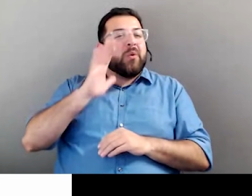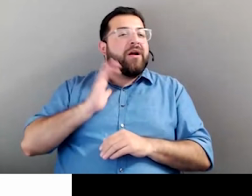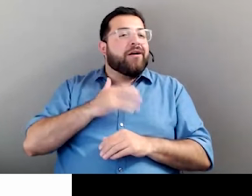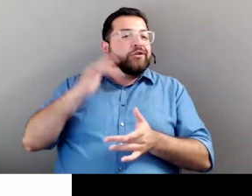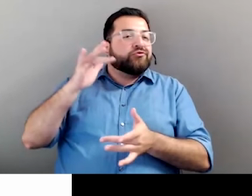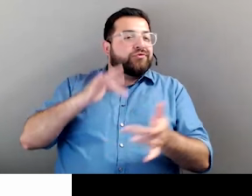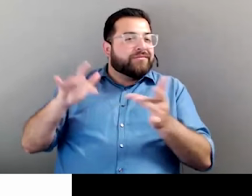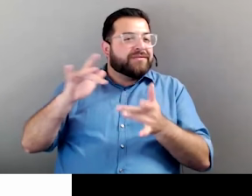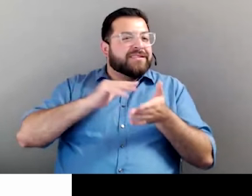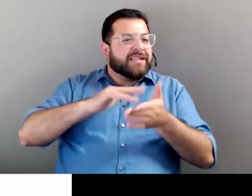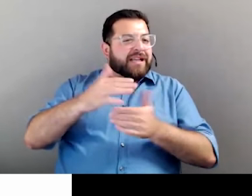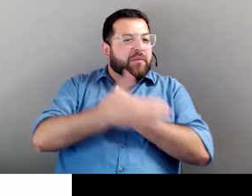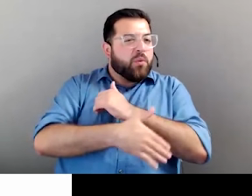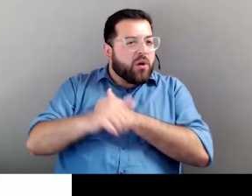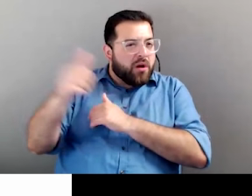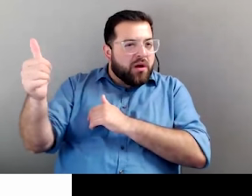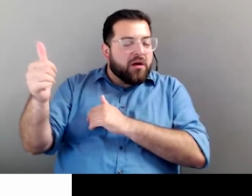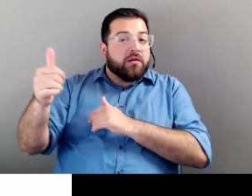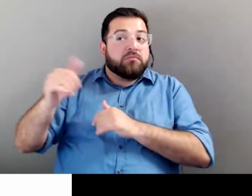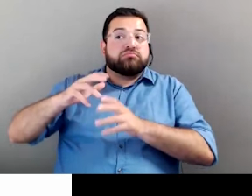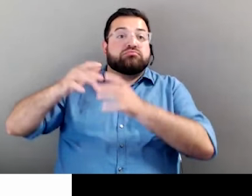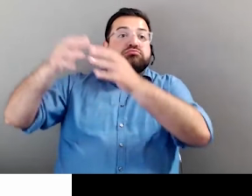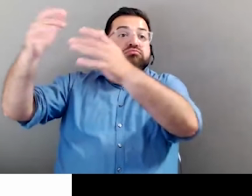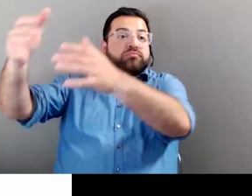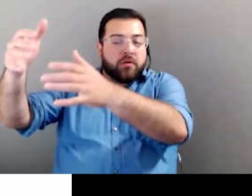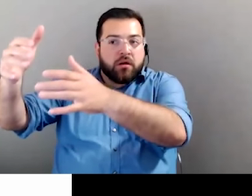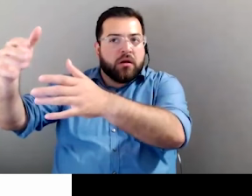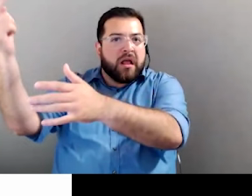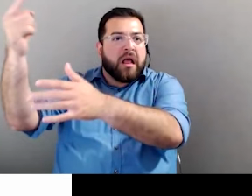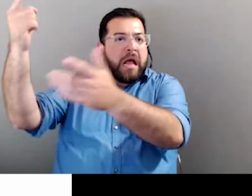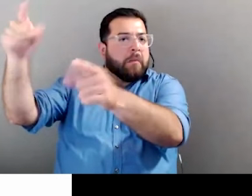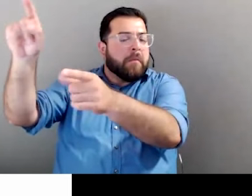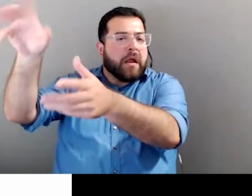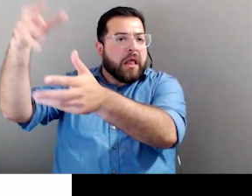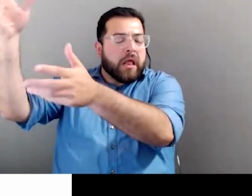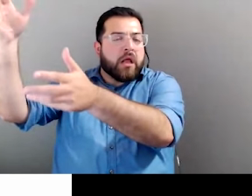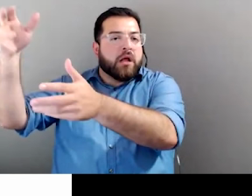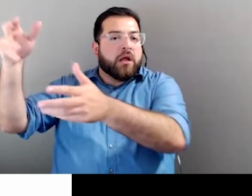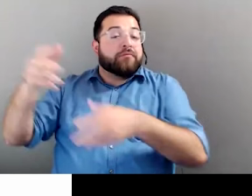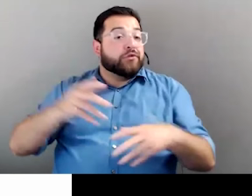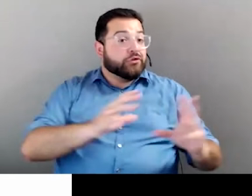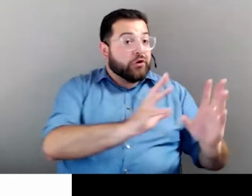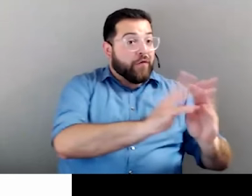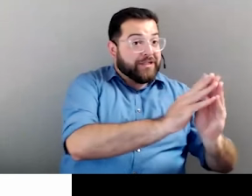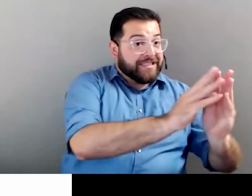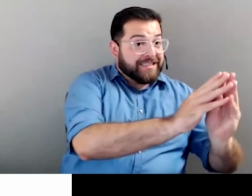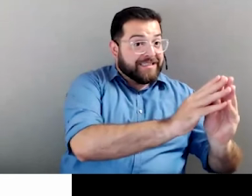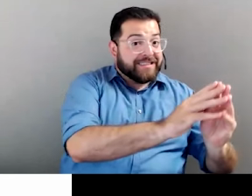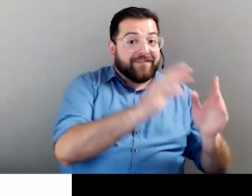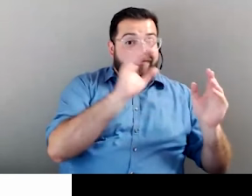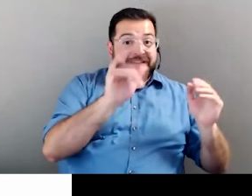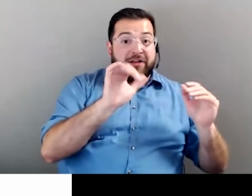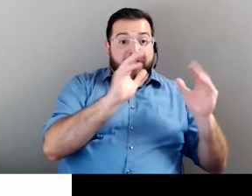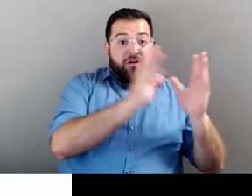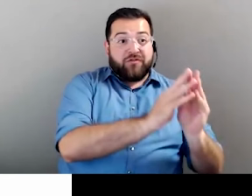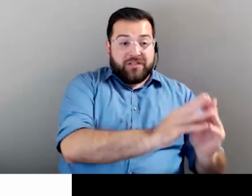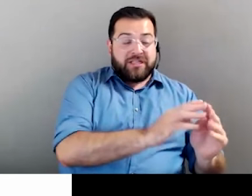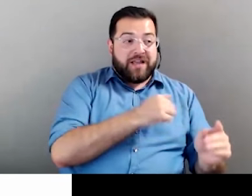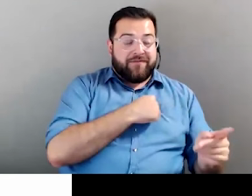and things happen over there and conferences, from what I've heard from district conferences, things happen at conferences. And